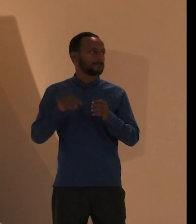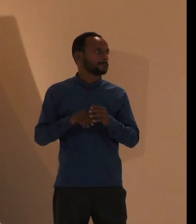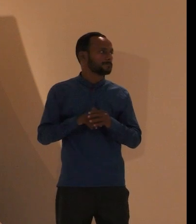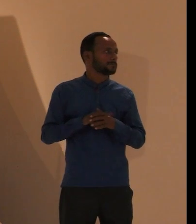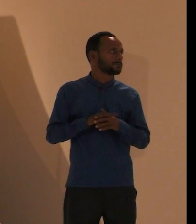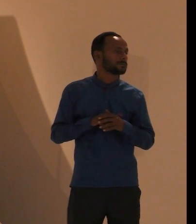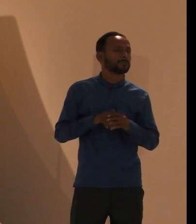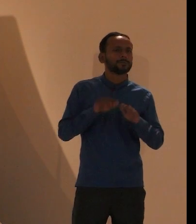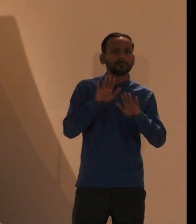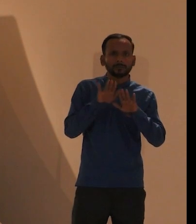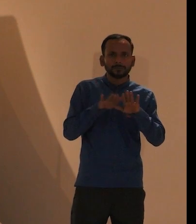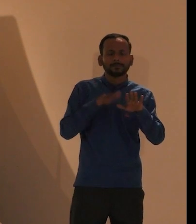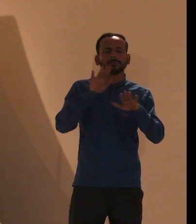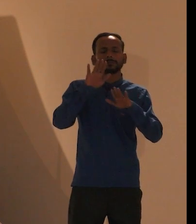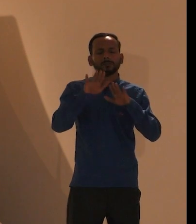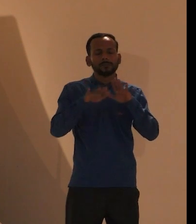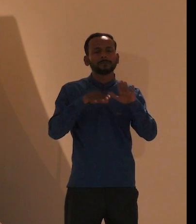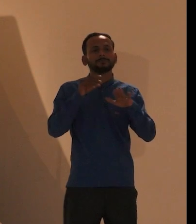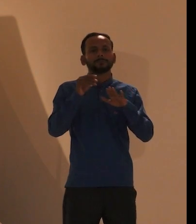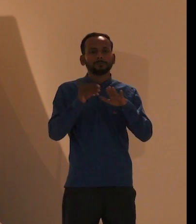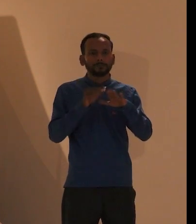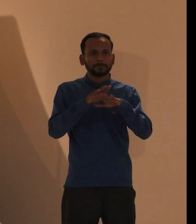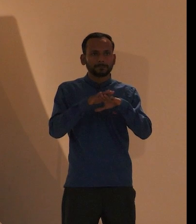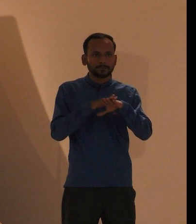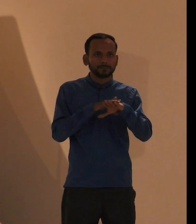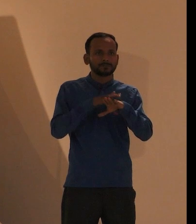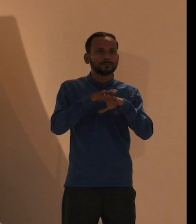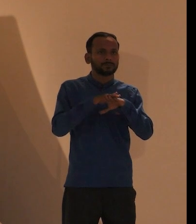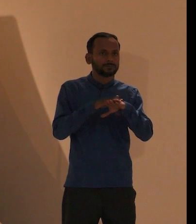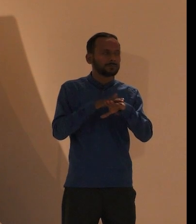soulful, slow music of Biraho,